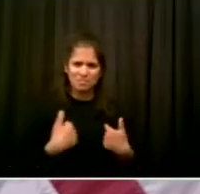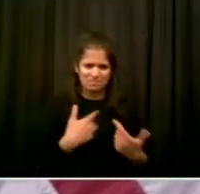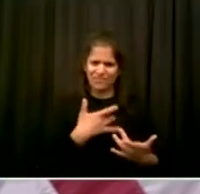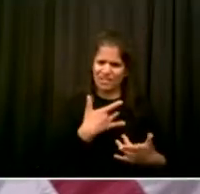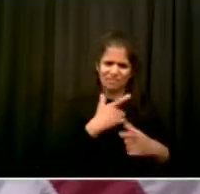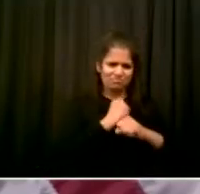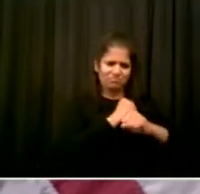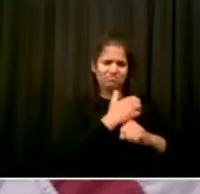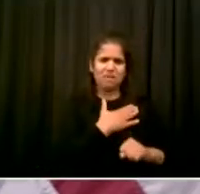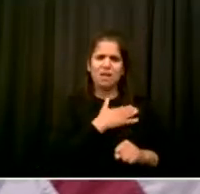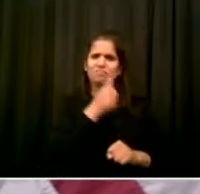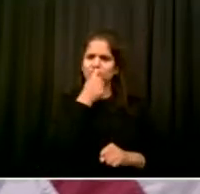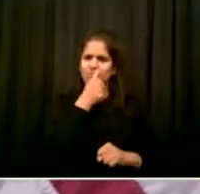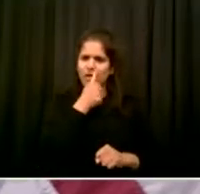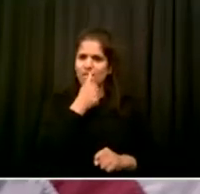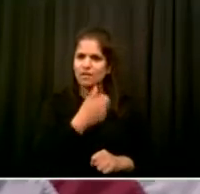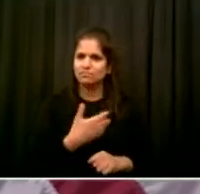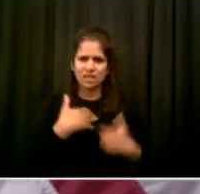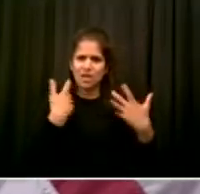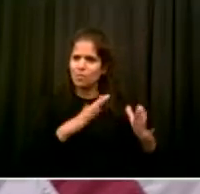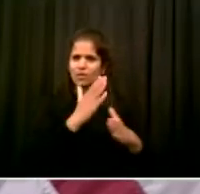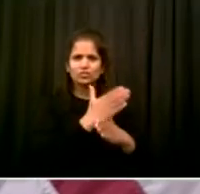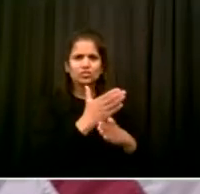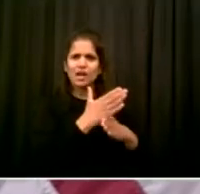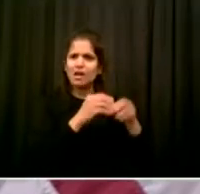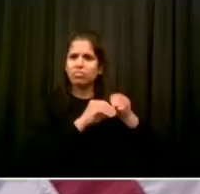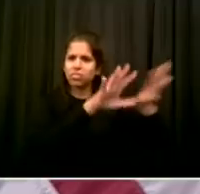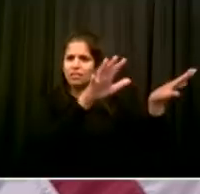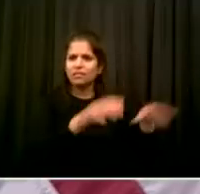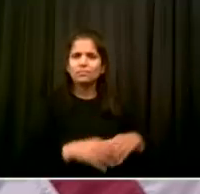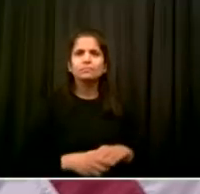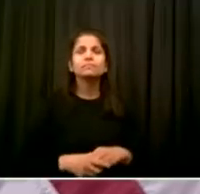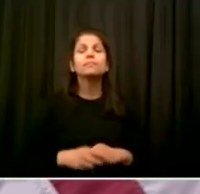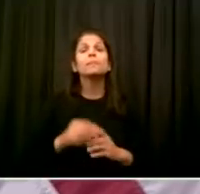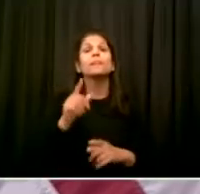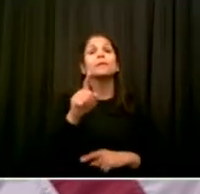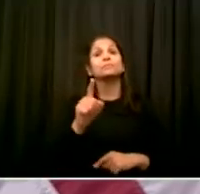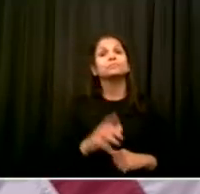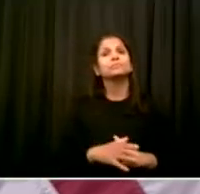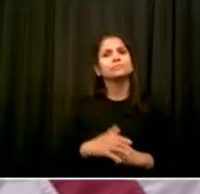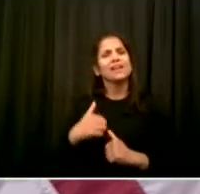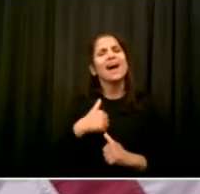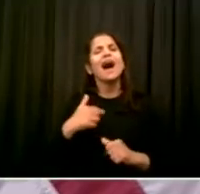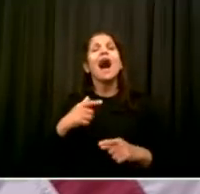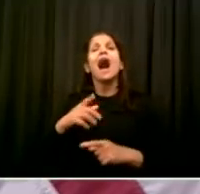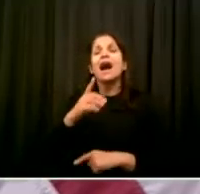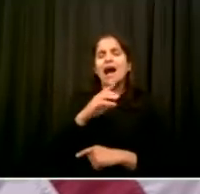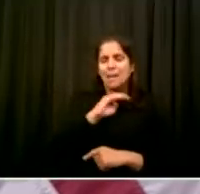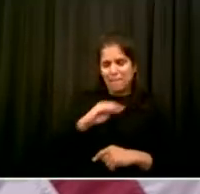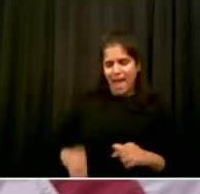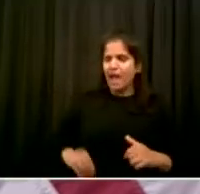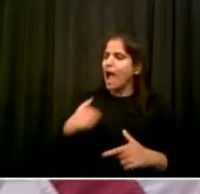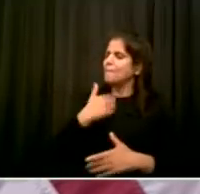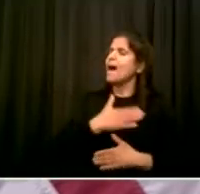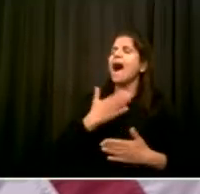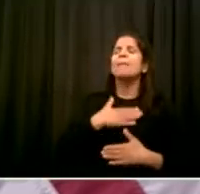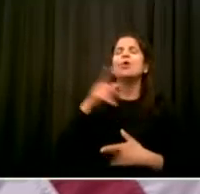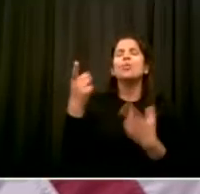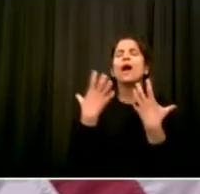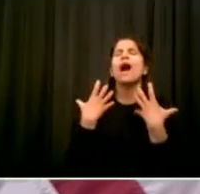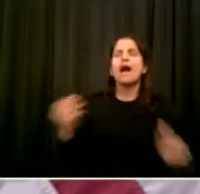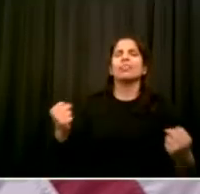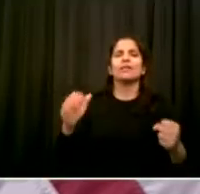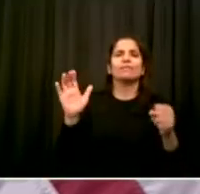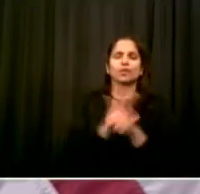are better, and that's what matters most. But this is a very fair question to make sure there's not some